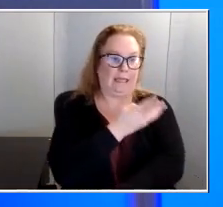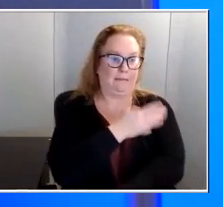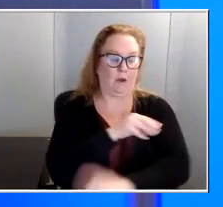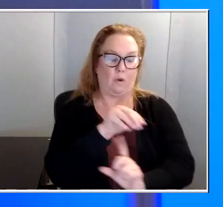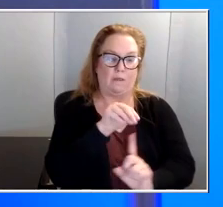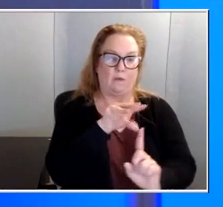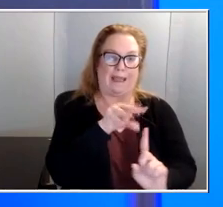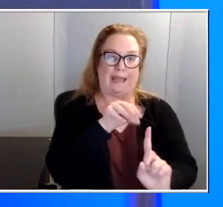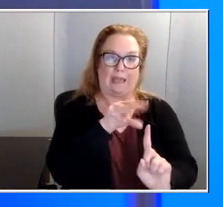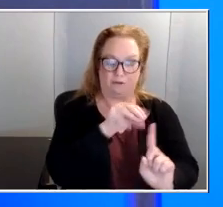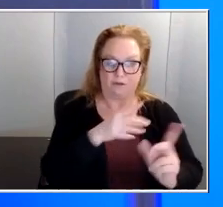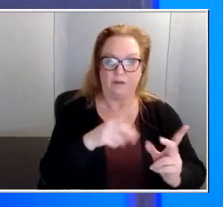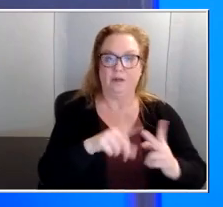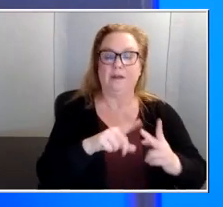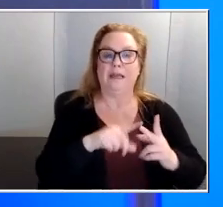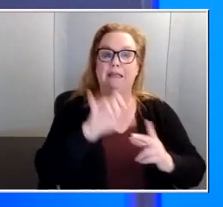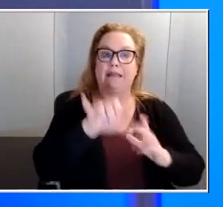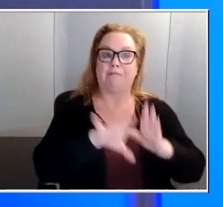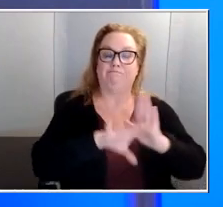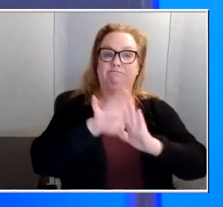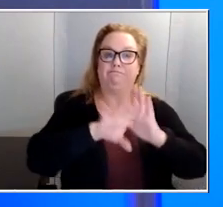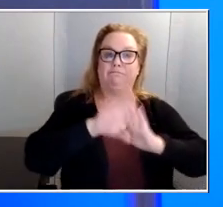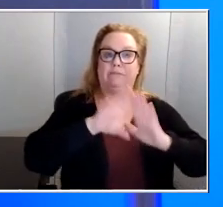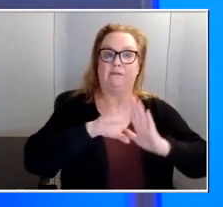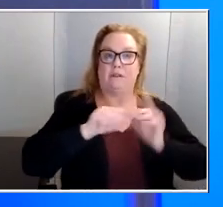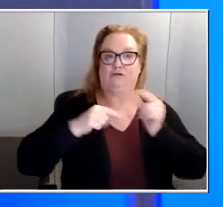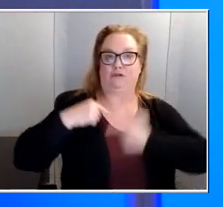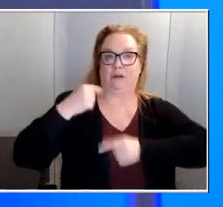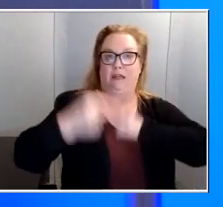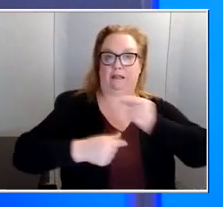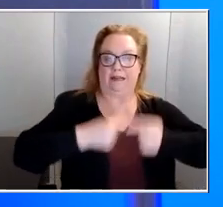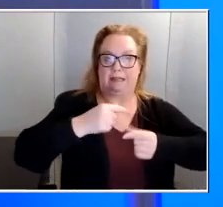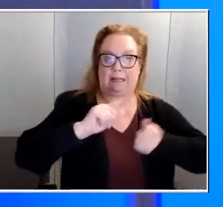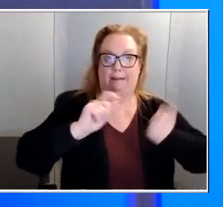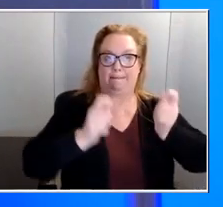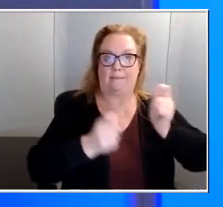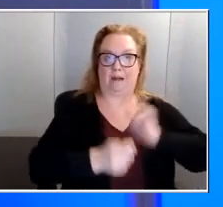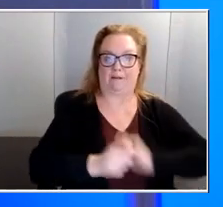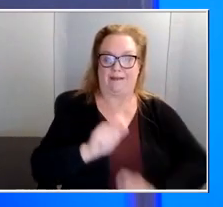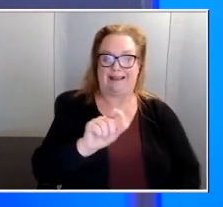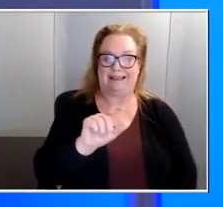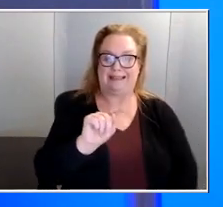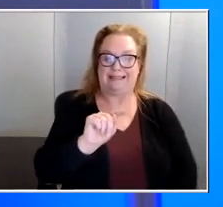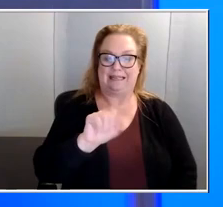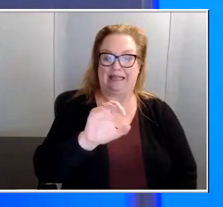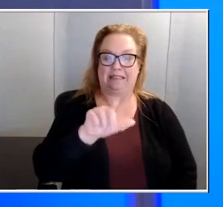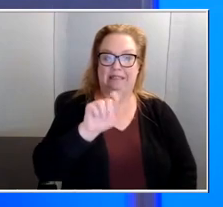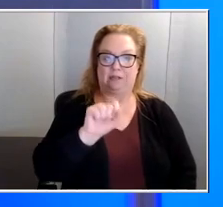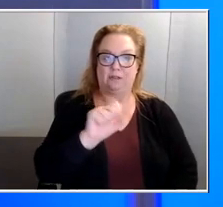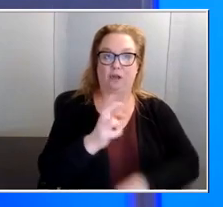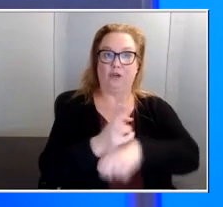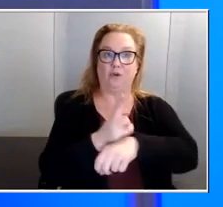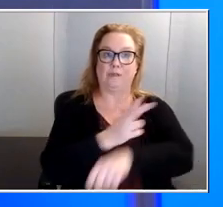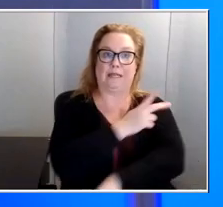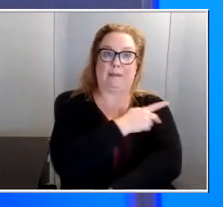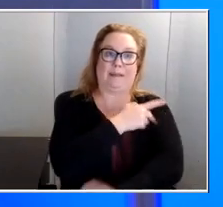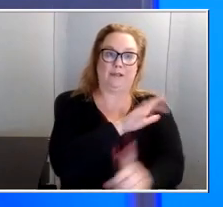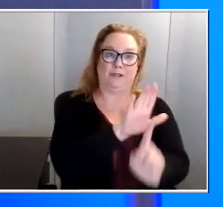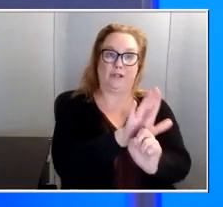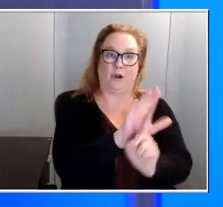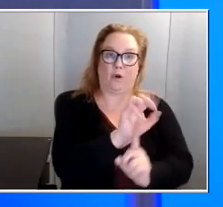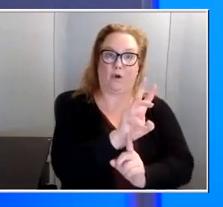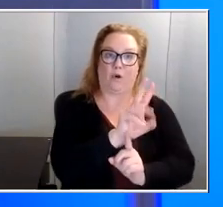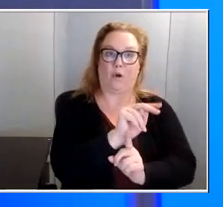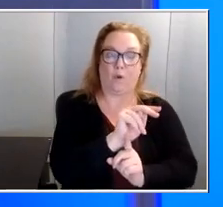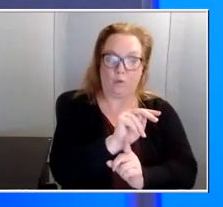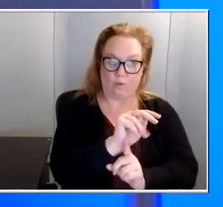led subsequently to the development of genetically modified T cells in the laboratory using the patient's own T cells. But we're moving